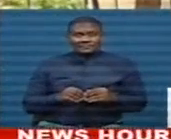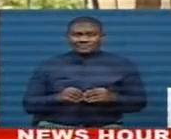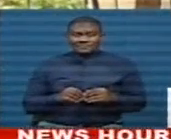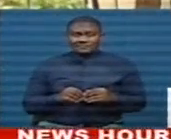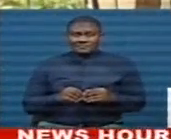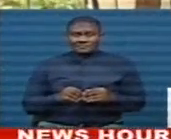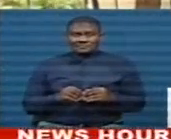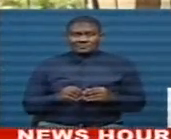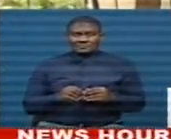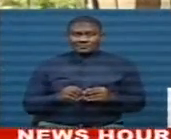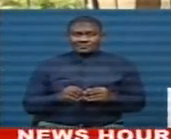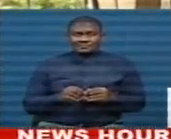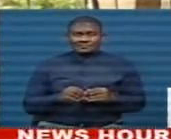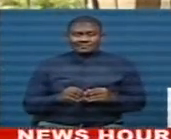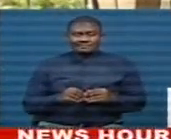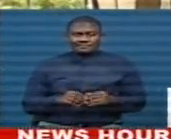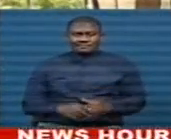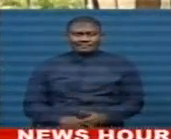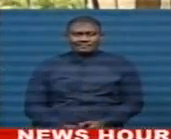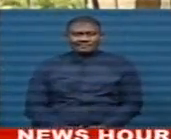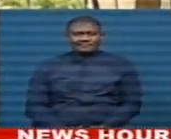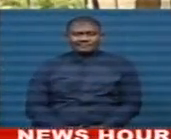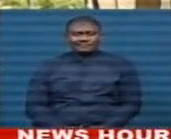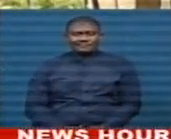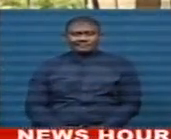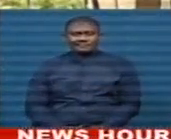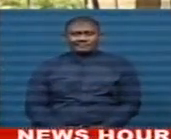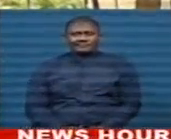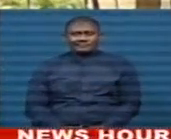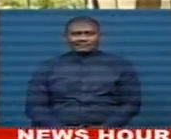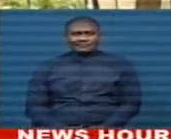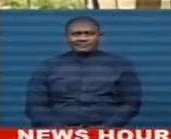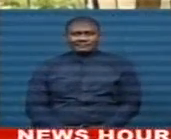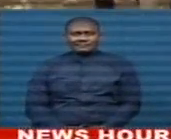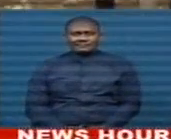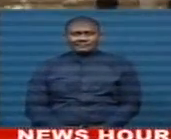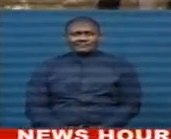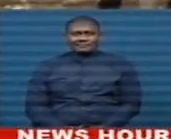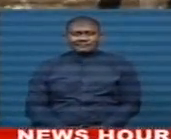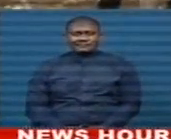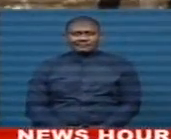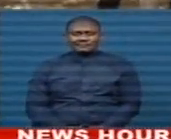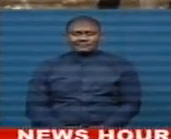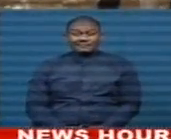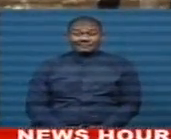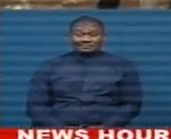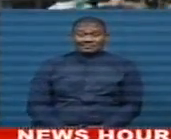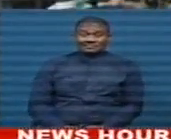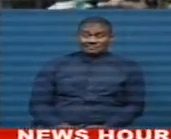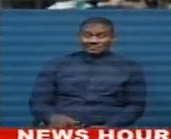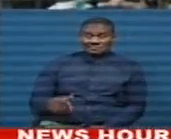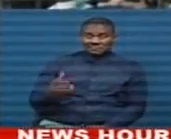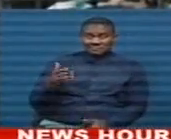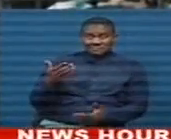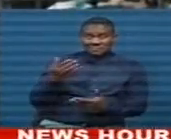all these qualities of an improved material will be obtained in terms of high productivity. Some of the farmers on the